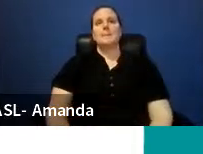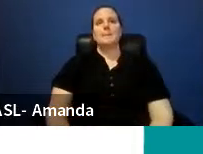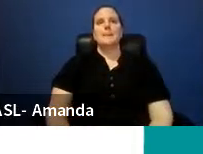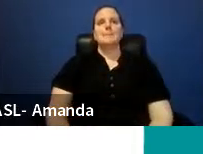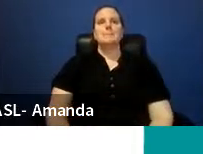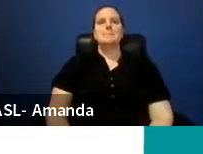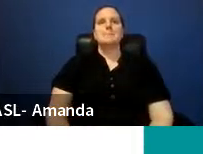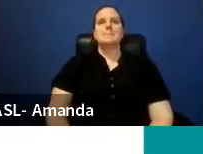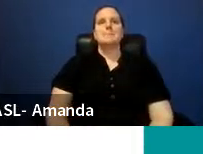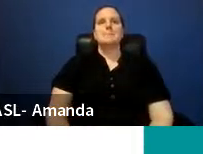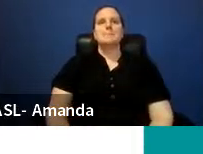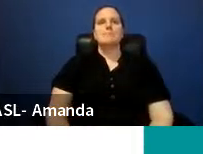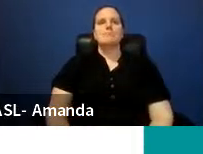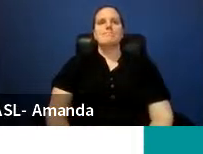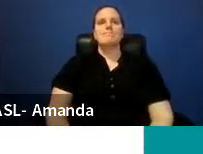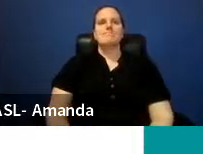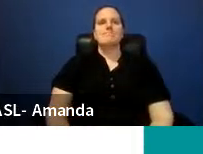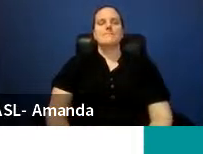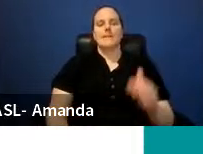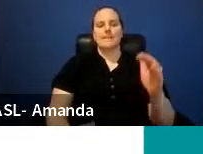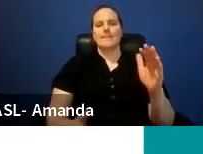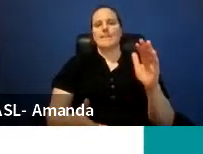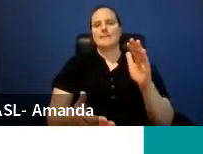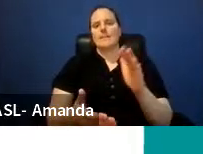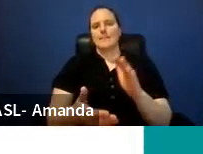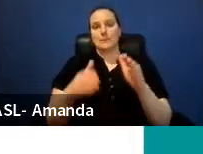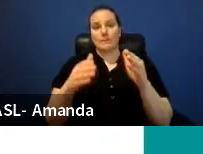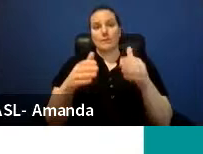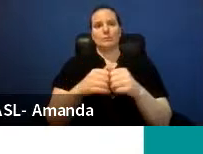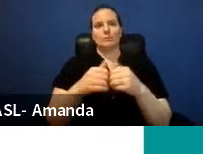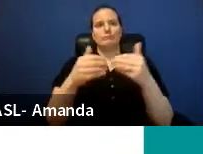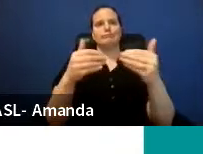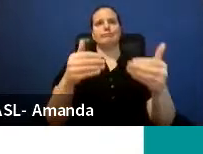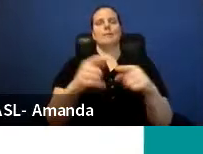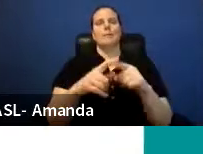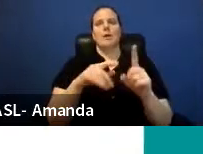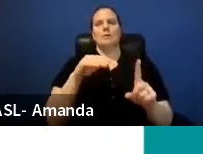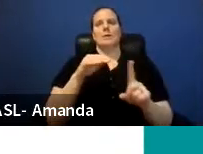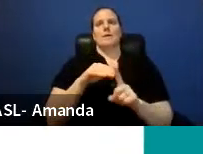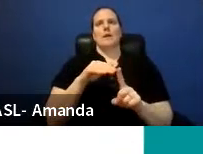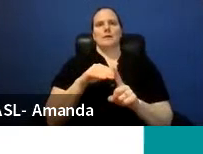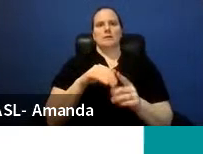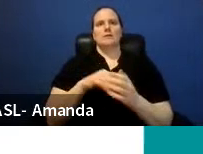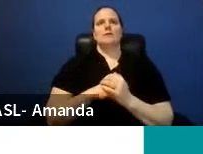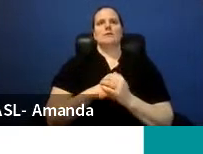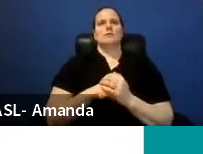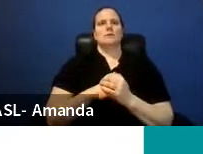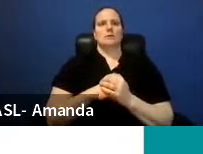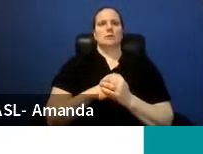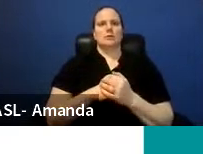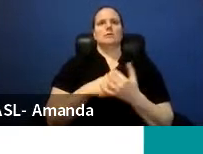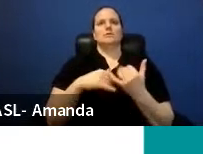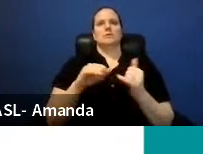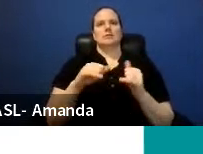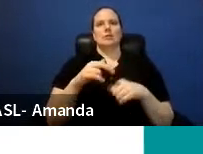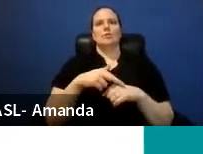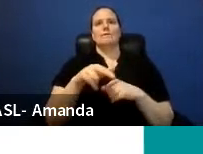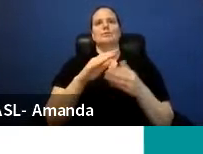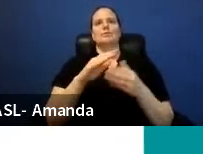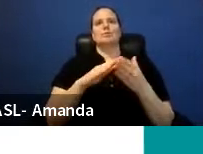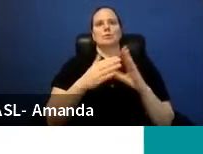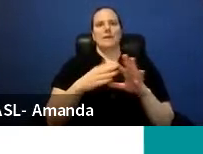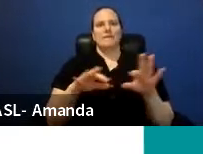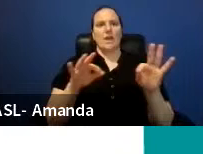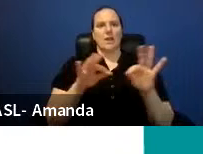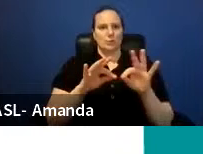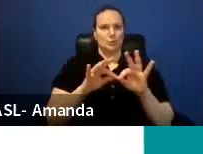and less a focus as we go forward, but just a reminder that we're still referencing the community values and